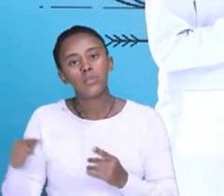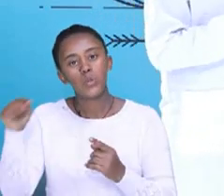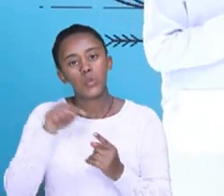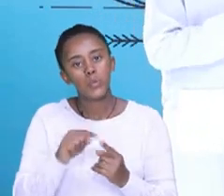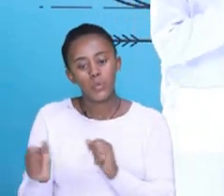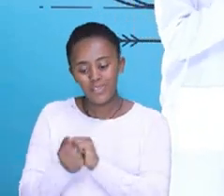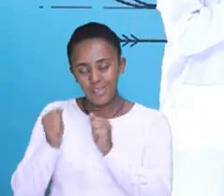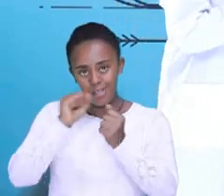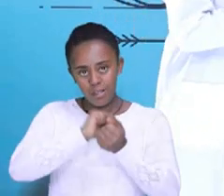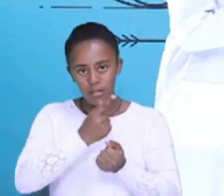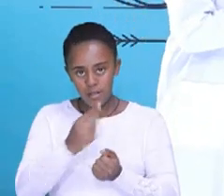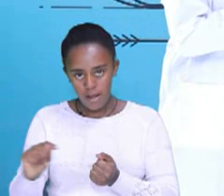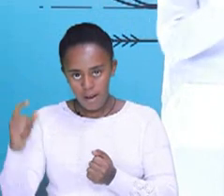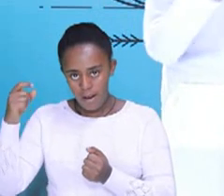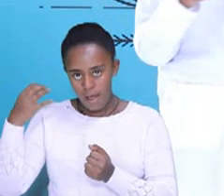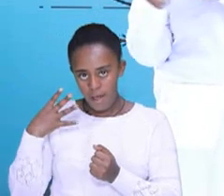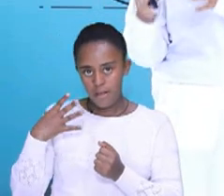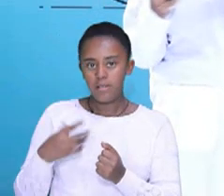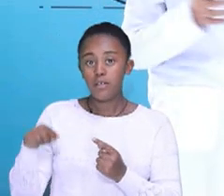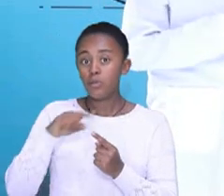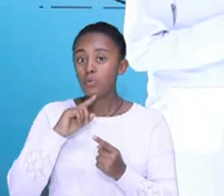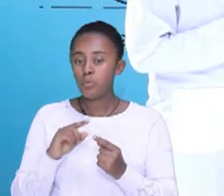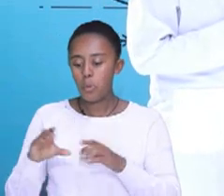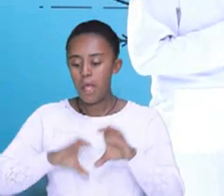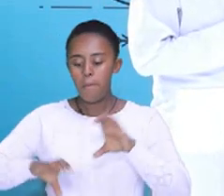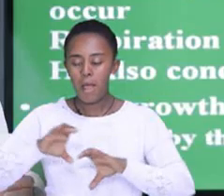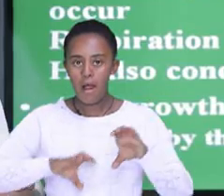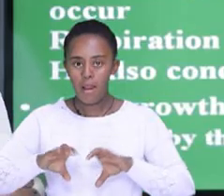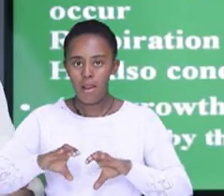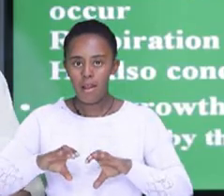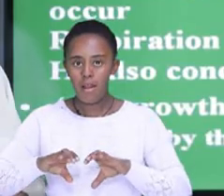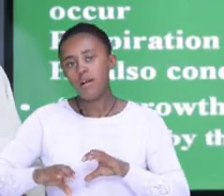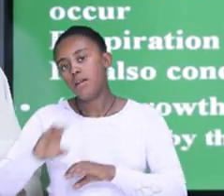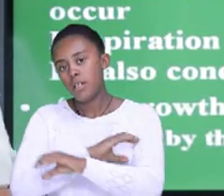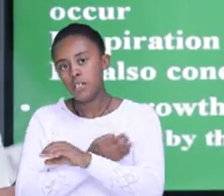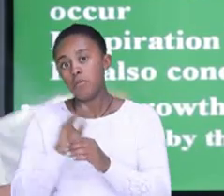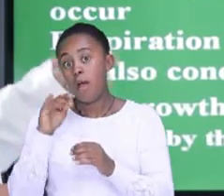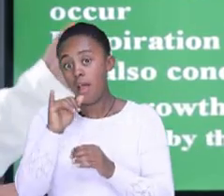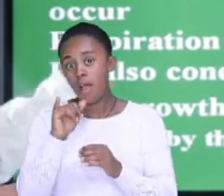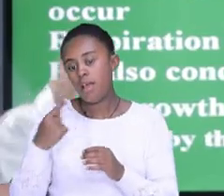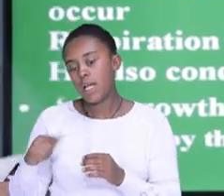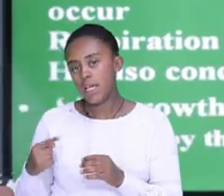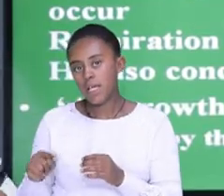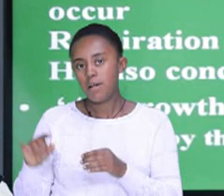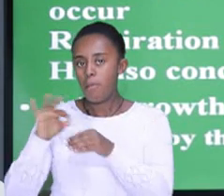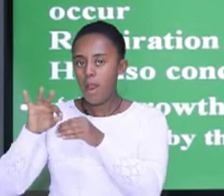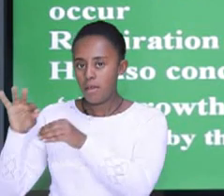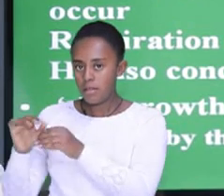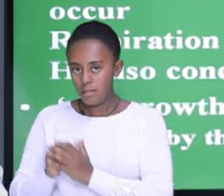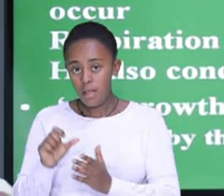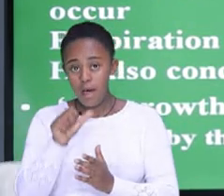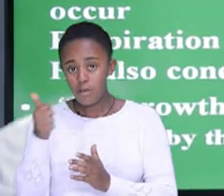to change the light energy into chemical energy by green plants. The other